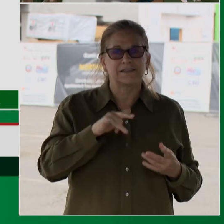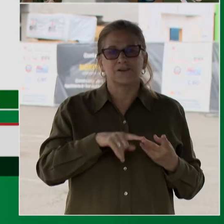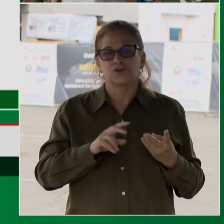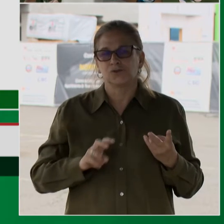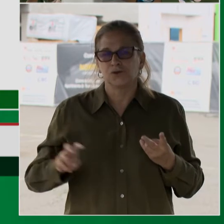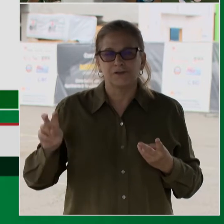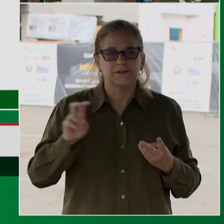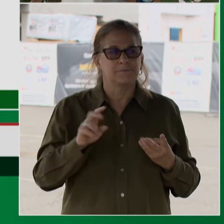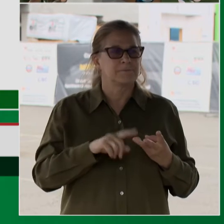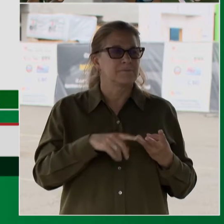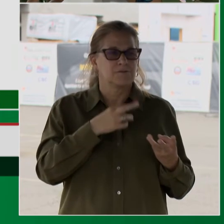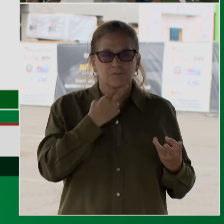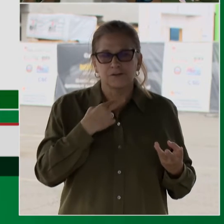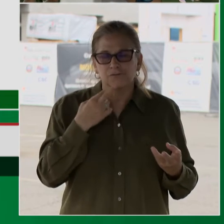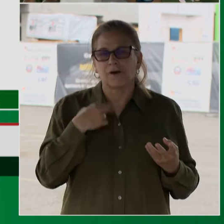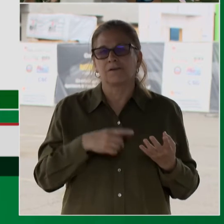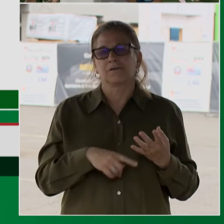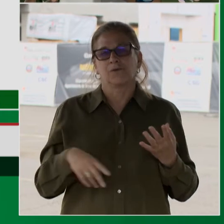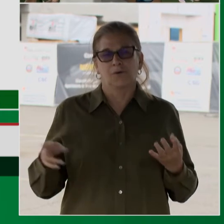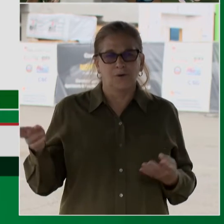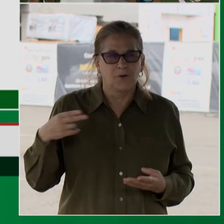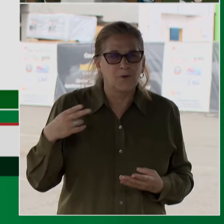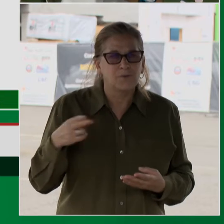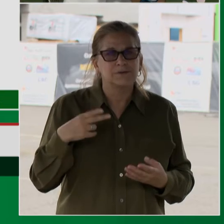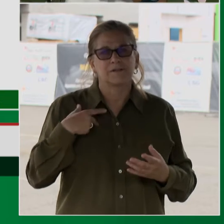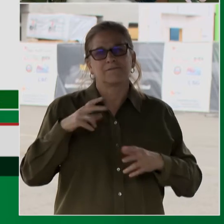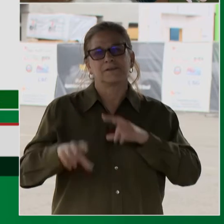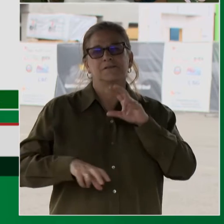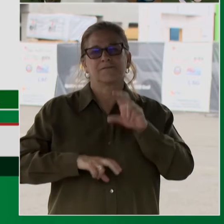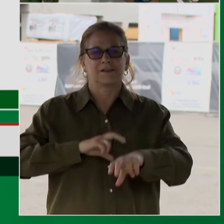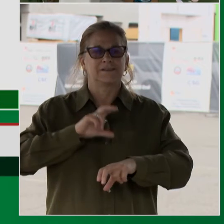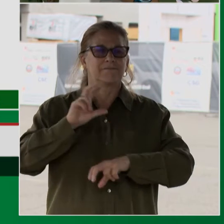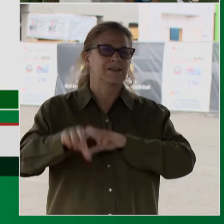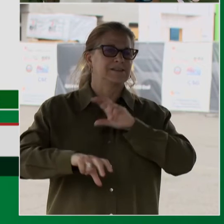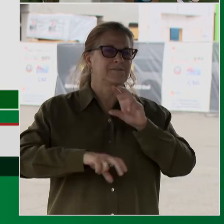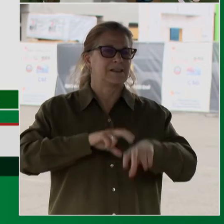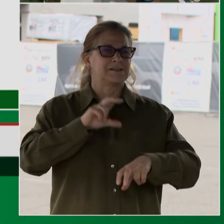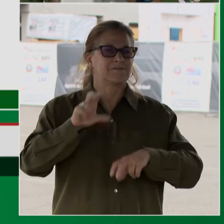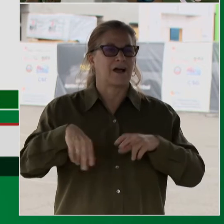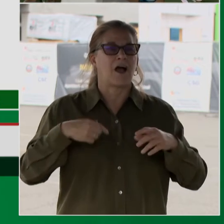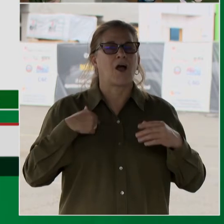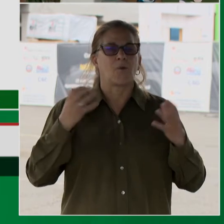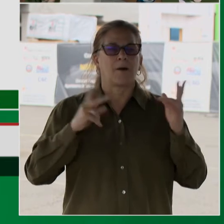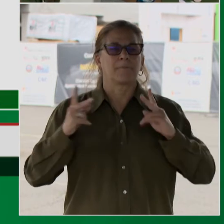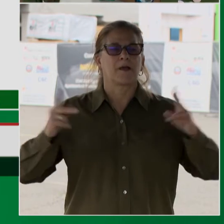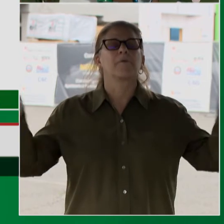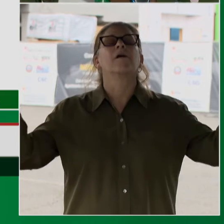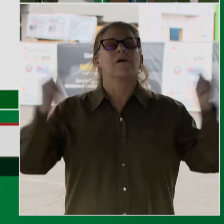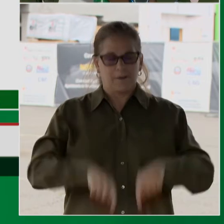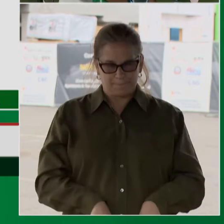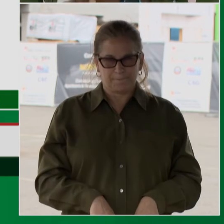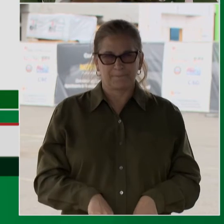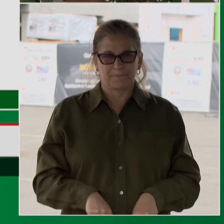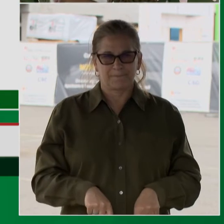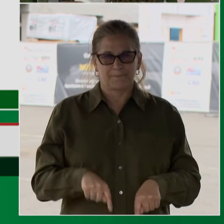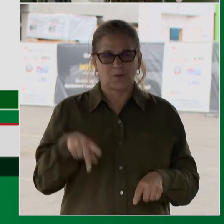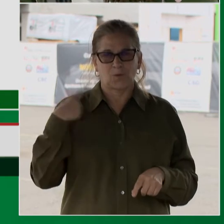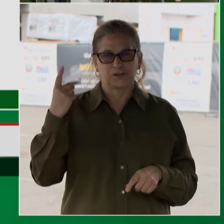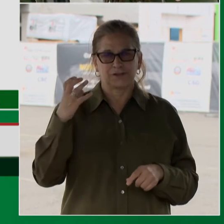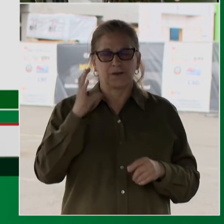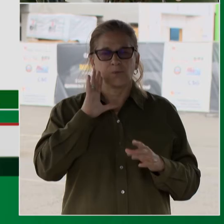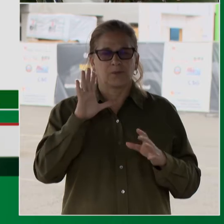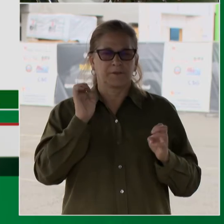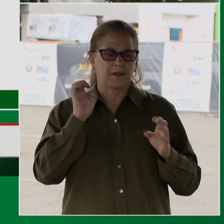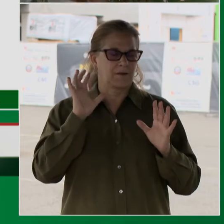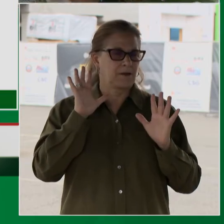how we're going to invest in our city so that we can come back with a vengeance and grow and continue to thrive.